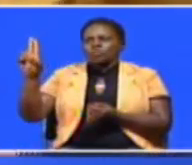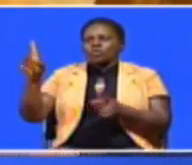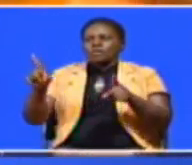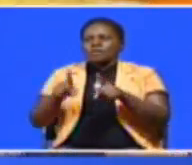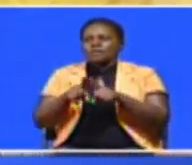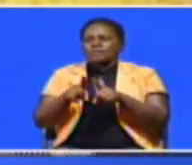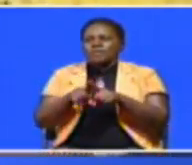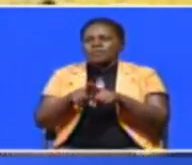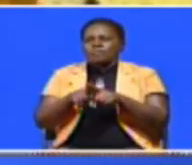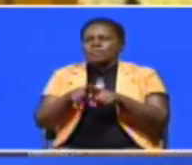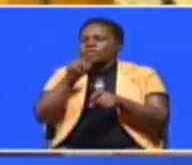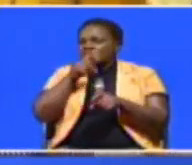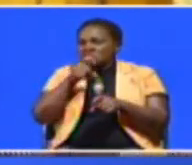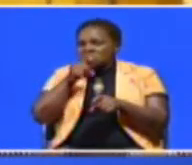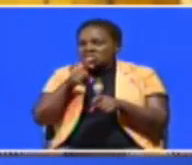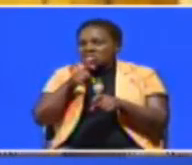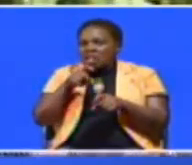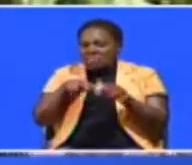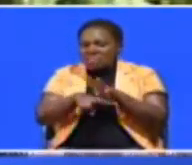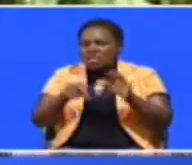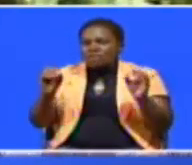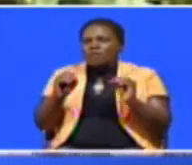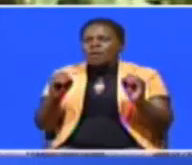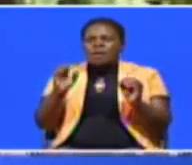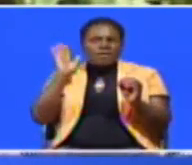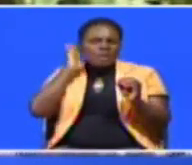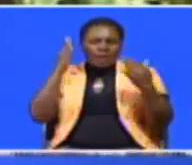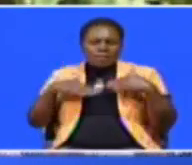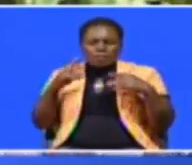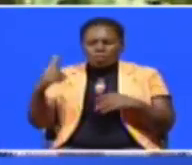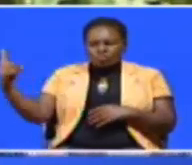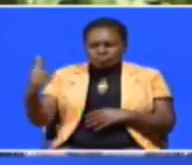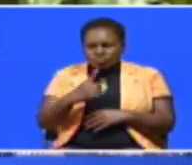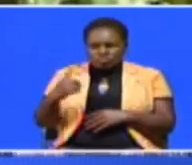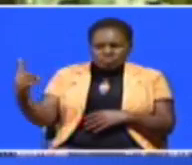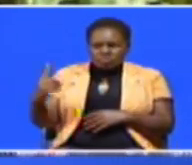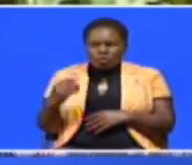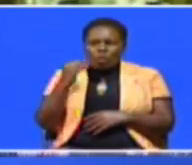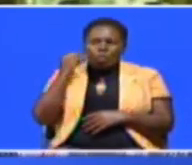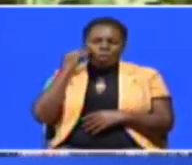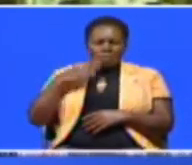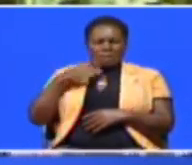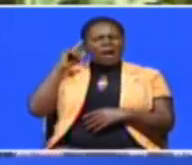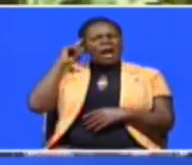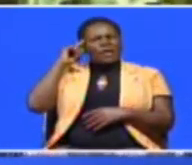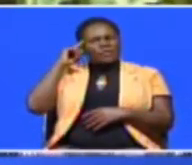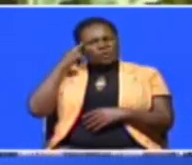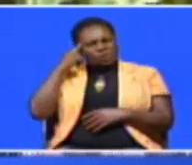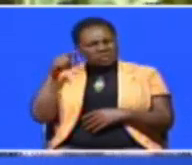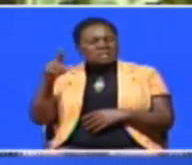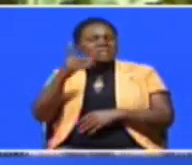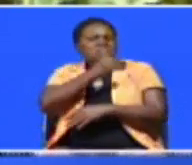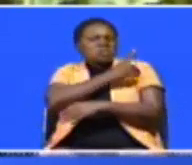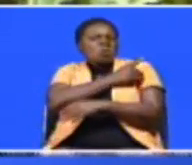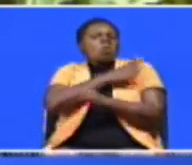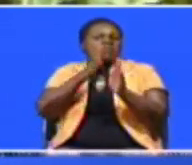from chicken, nothing else was stolen. Nikasikia watu wakipita kwangu. Nikadhania huyu anakuanga